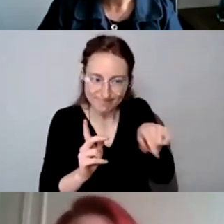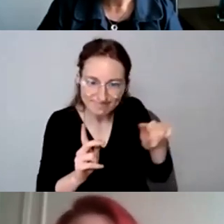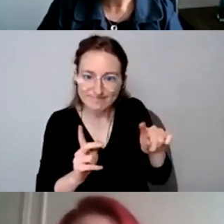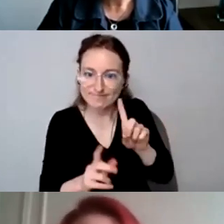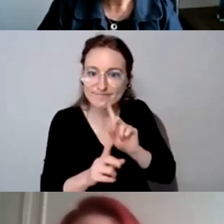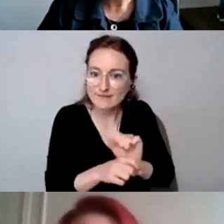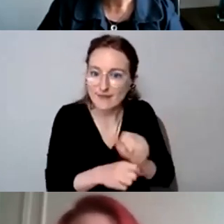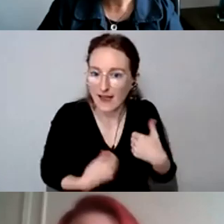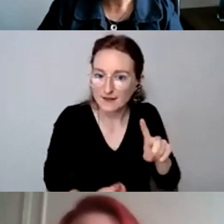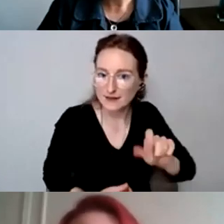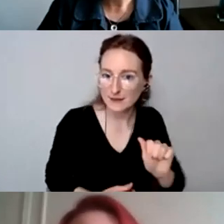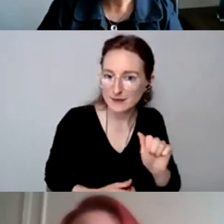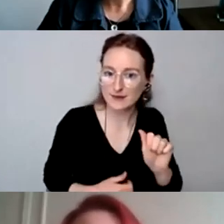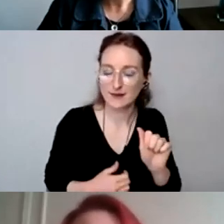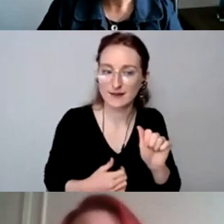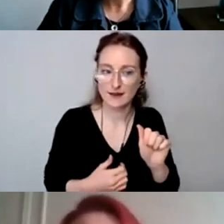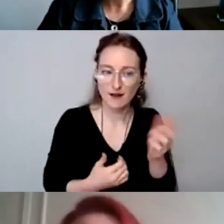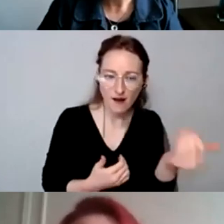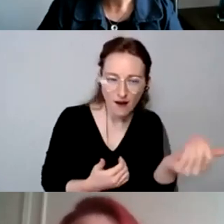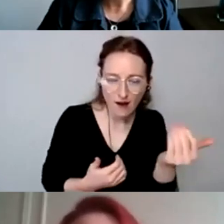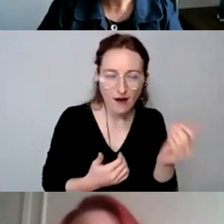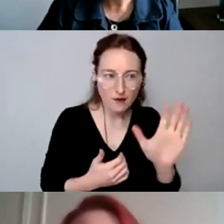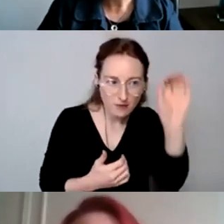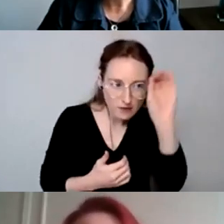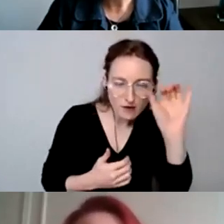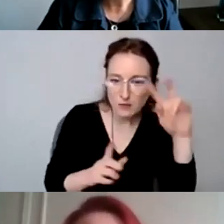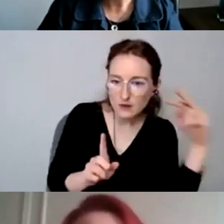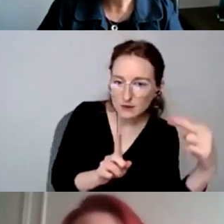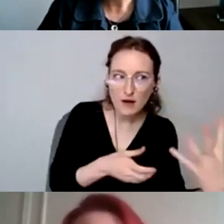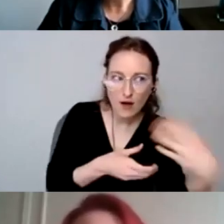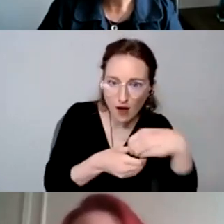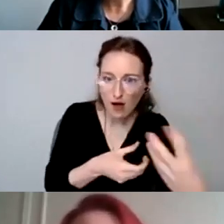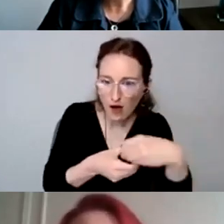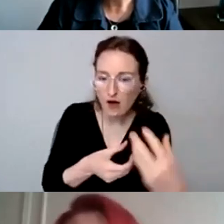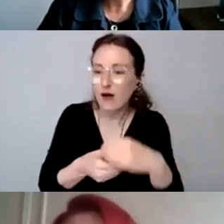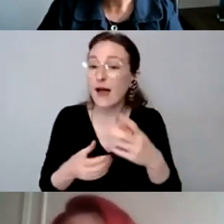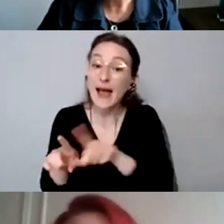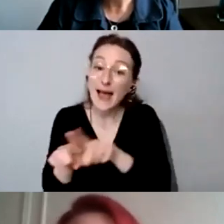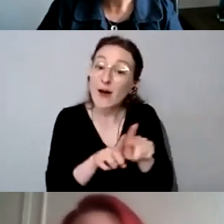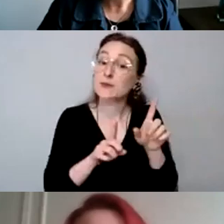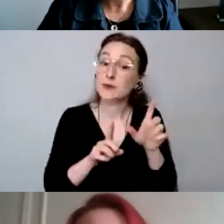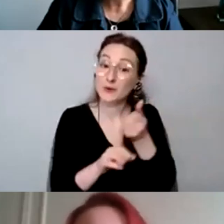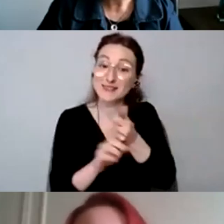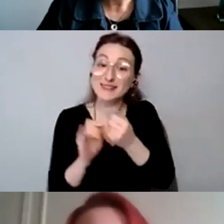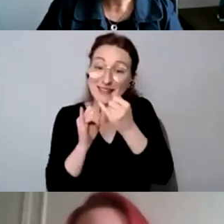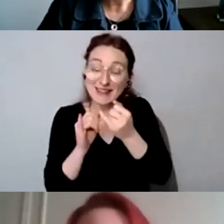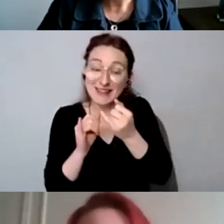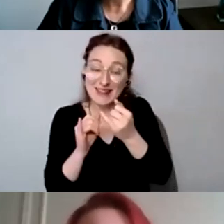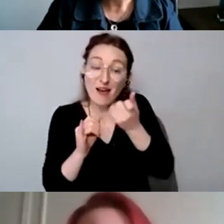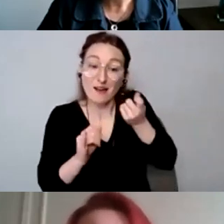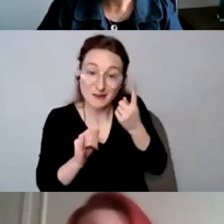be individual, right? Every time it can be something different depending on the needs and like mixed